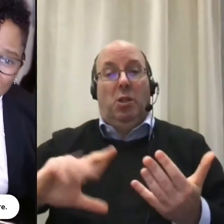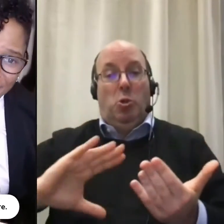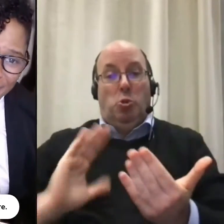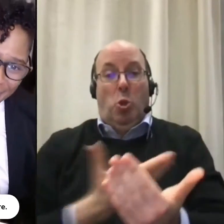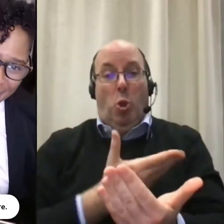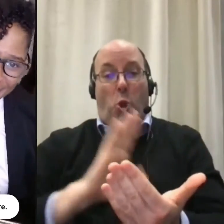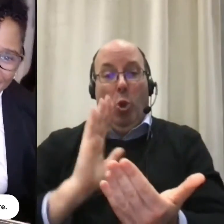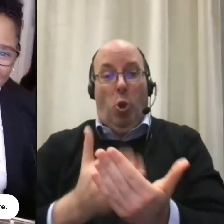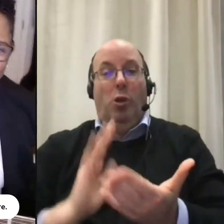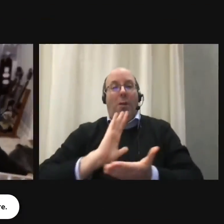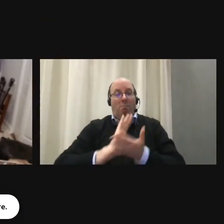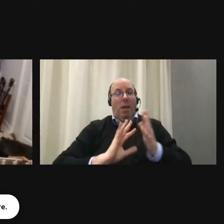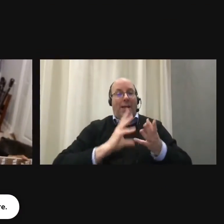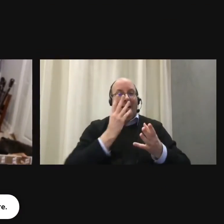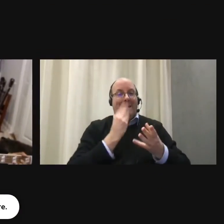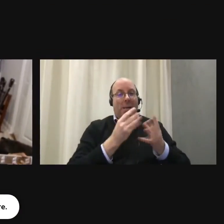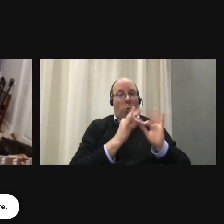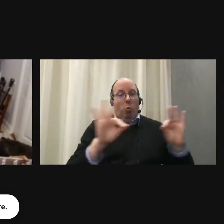Tabi,